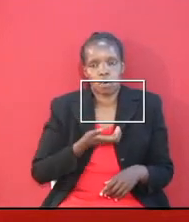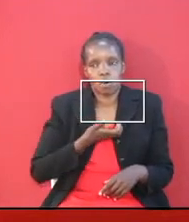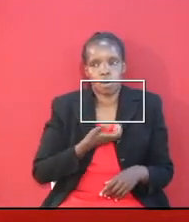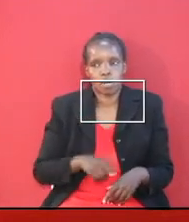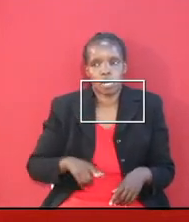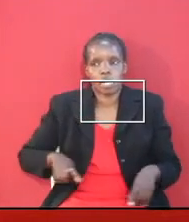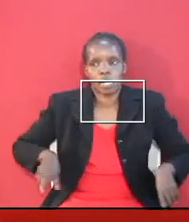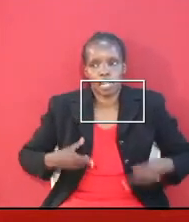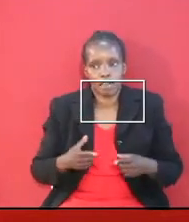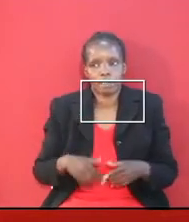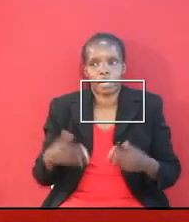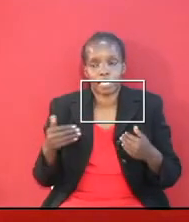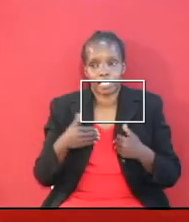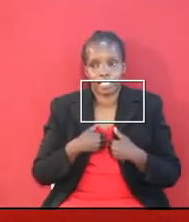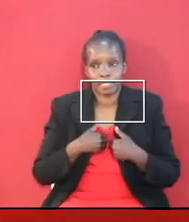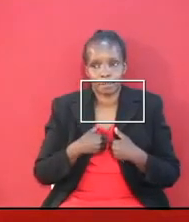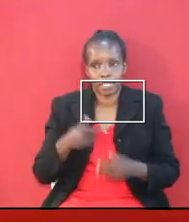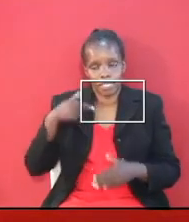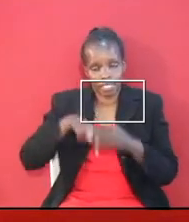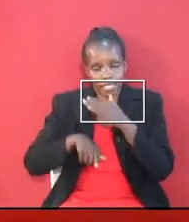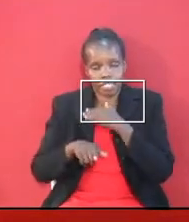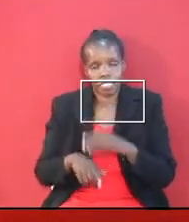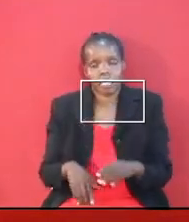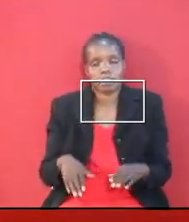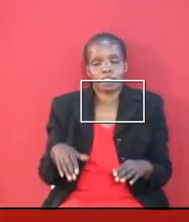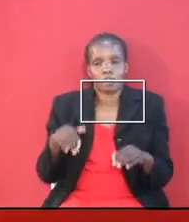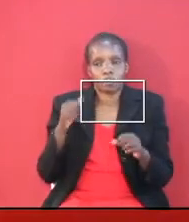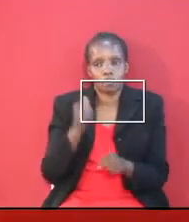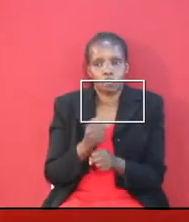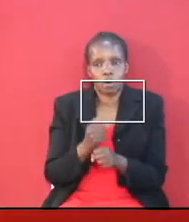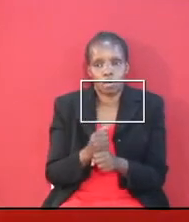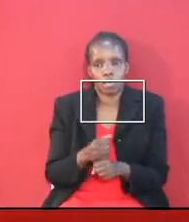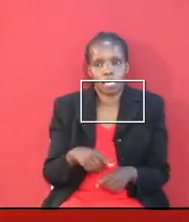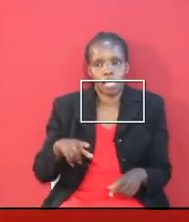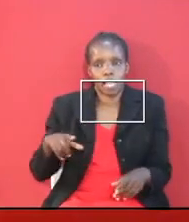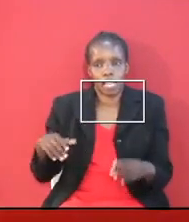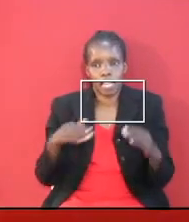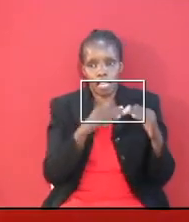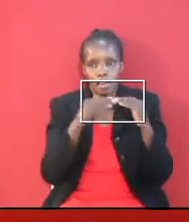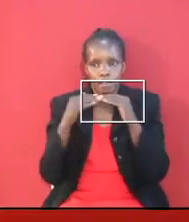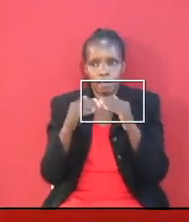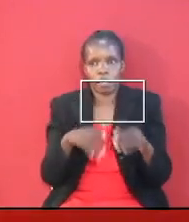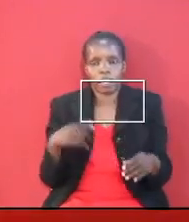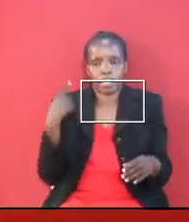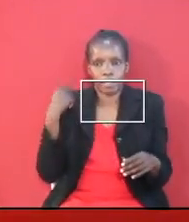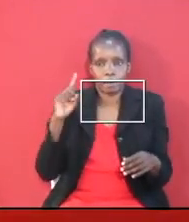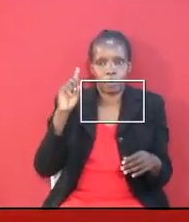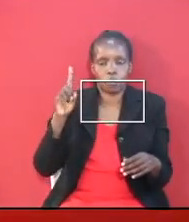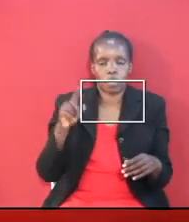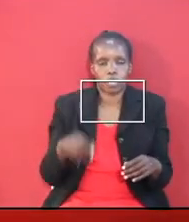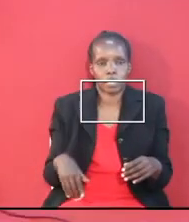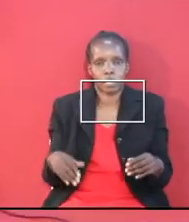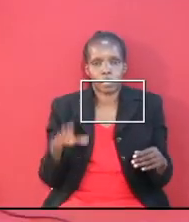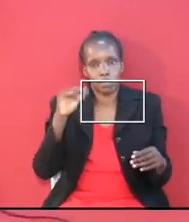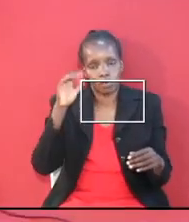life. Accept it and enter into the vineyard. Level number one, calling level.